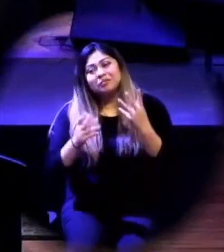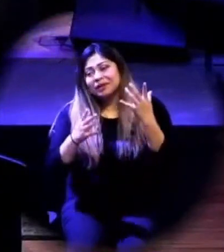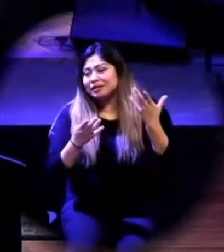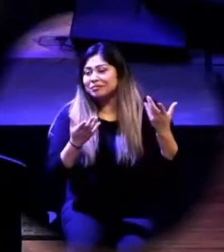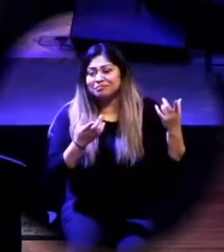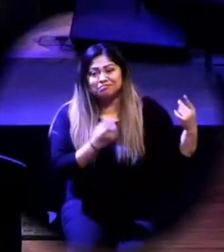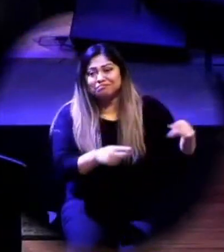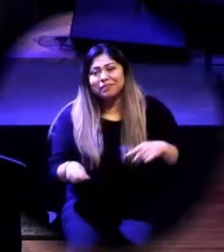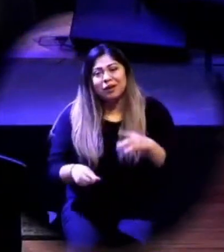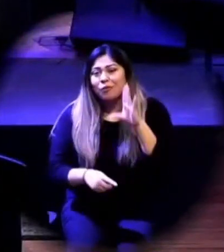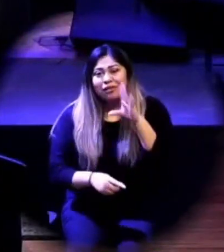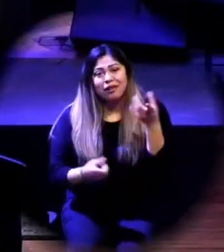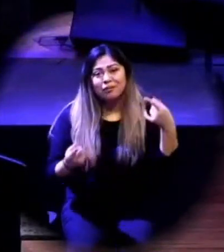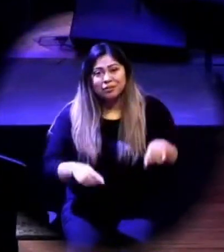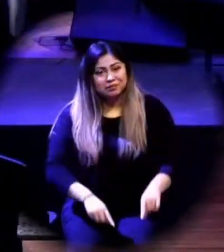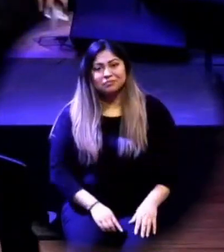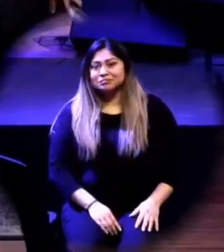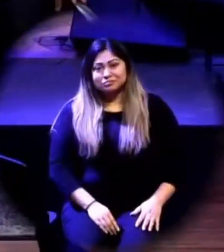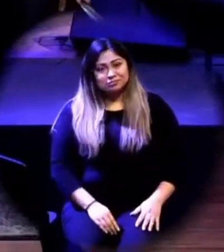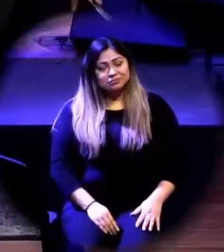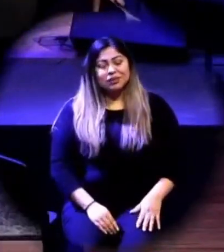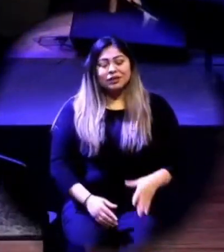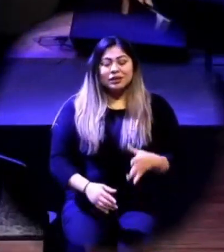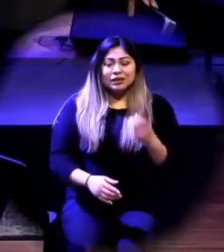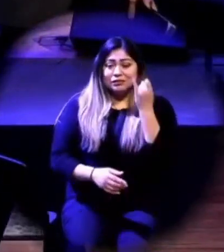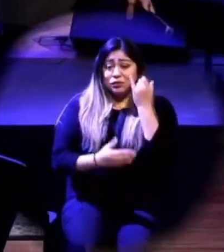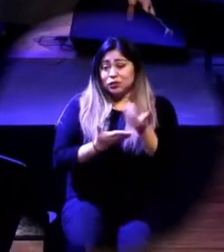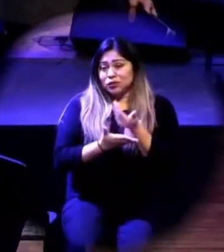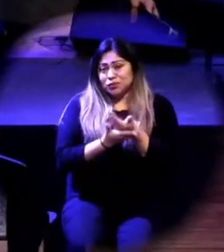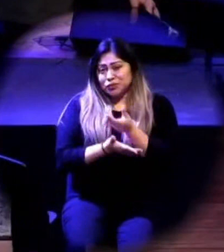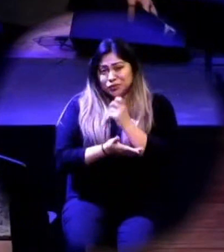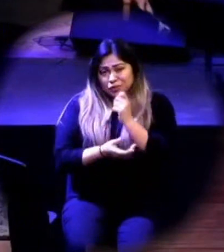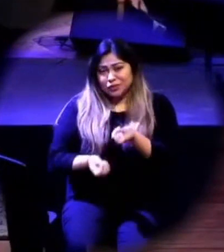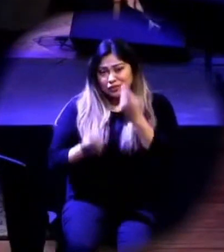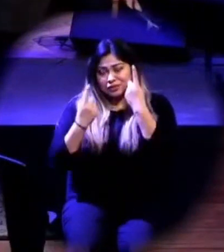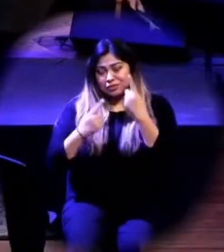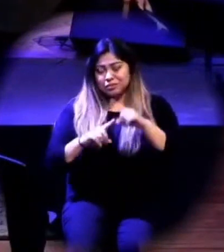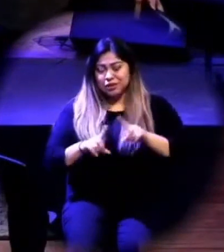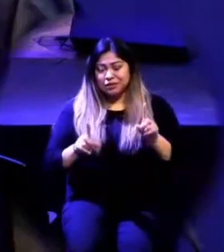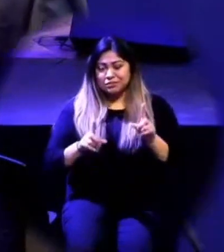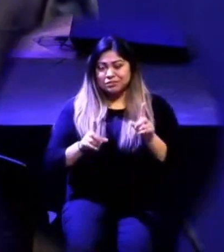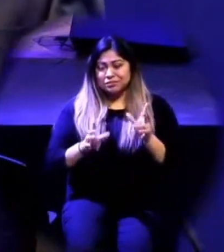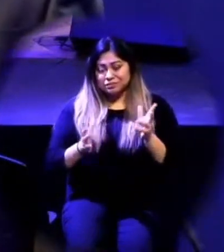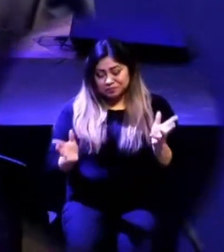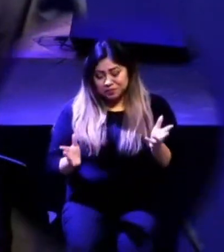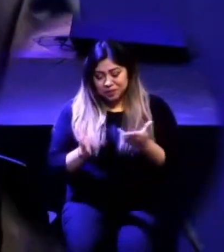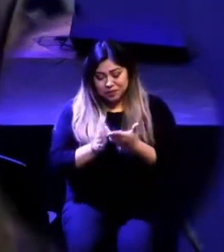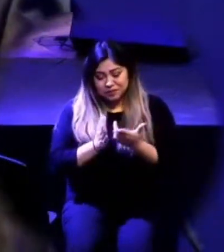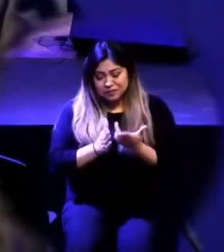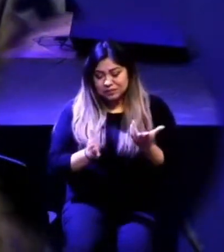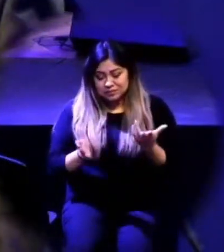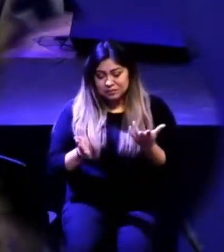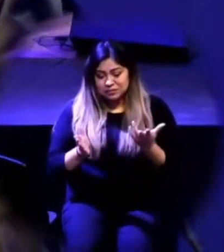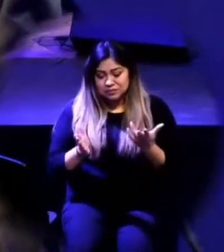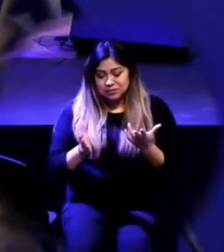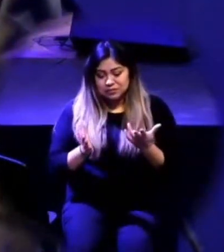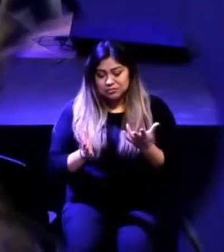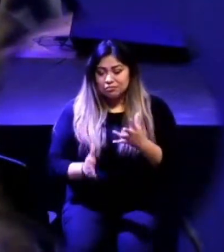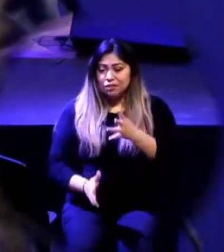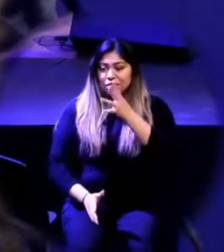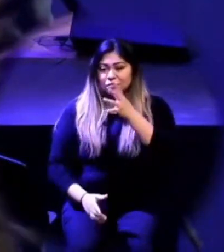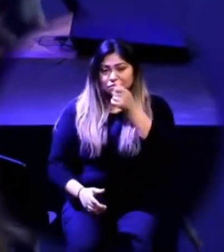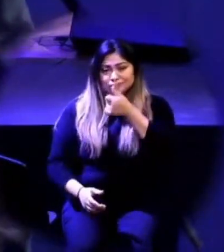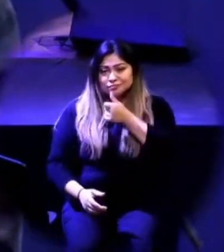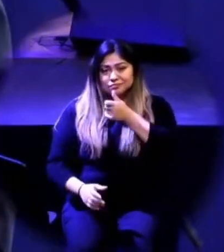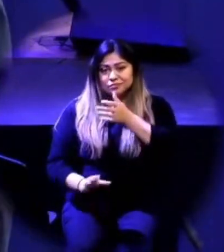in my life. That's understandable, but my mother is really suffering and really, if we're honest, dying from pancreatic cancer. It